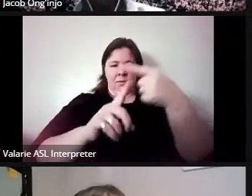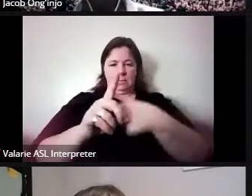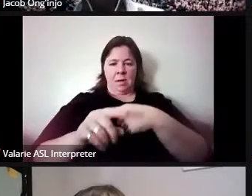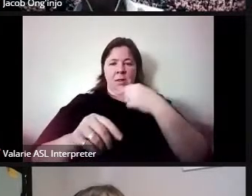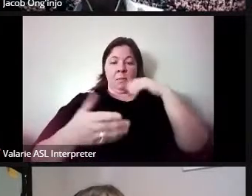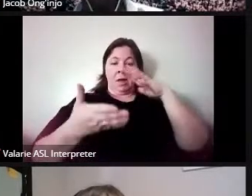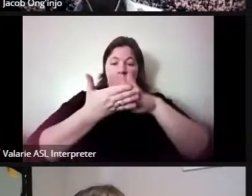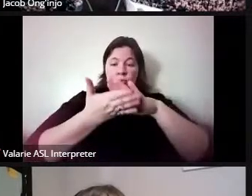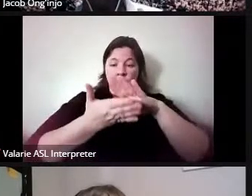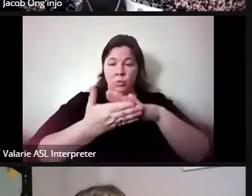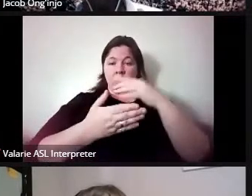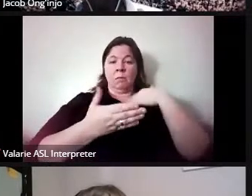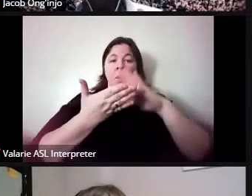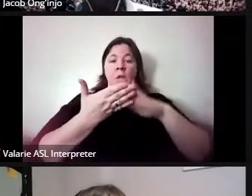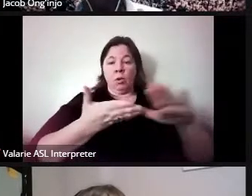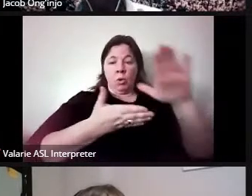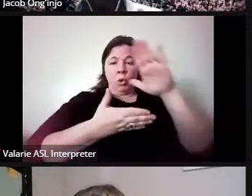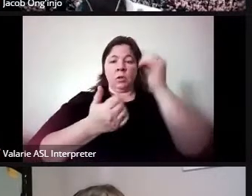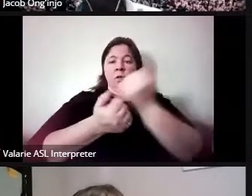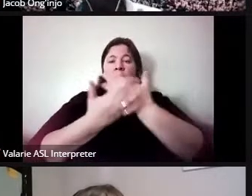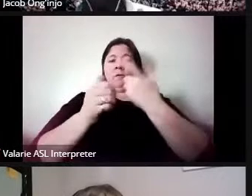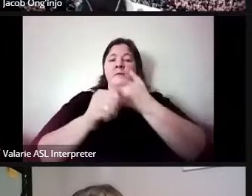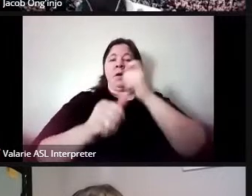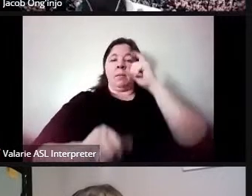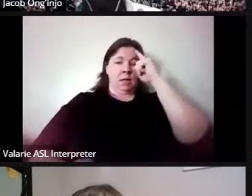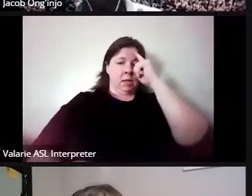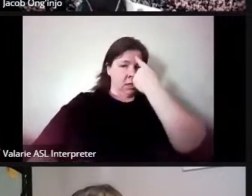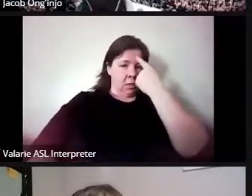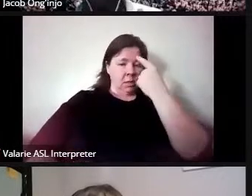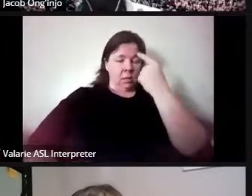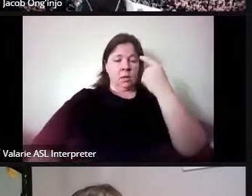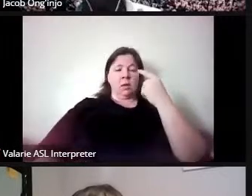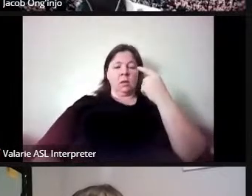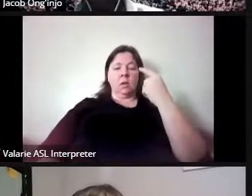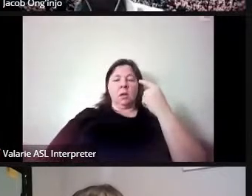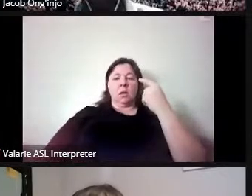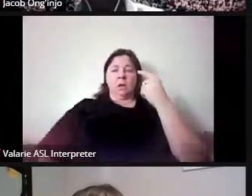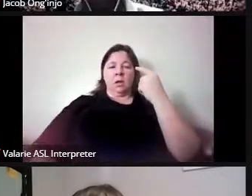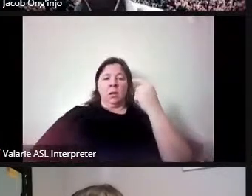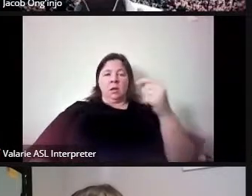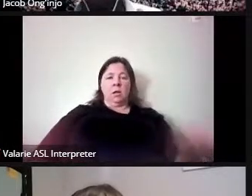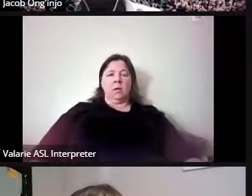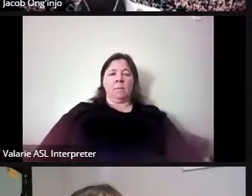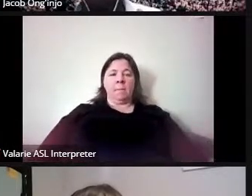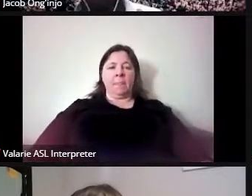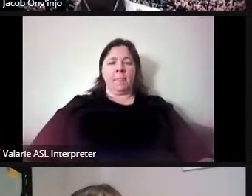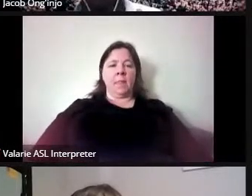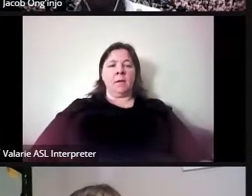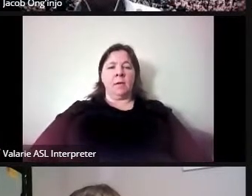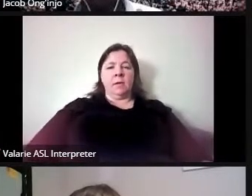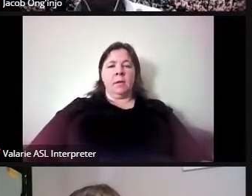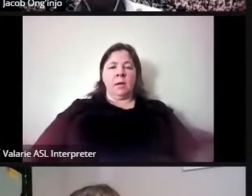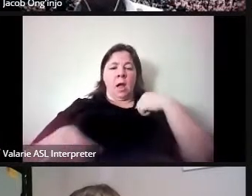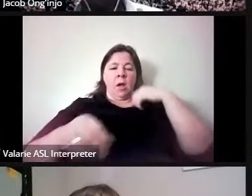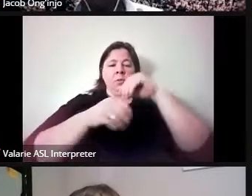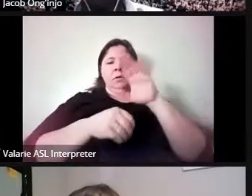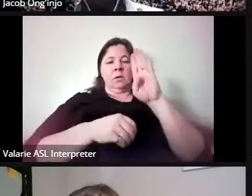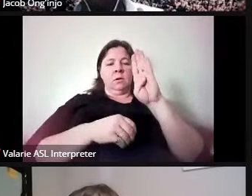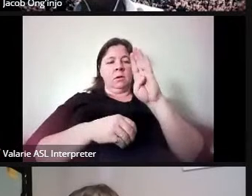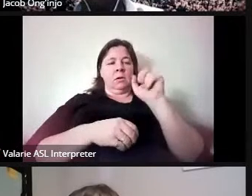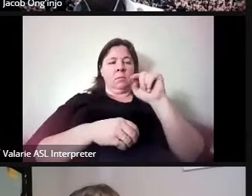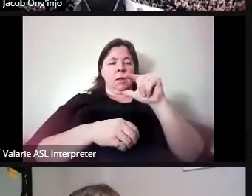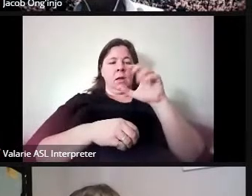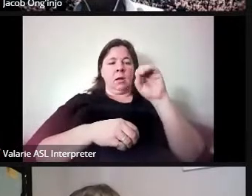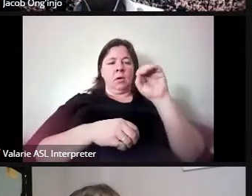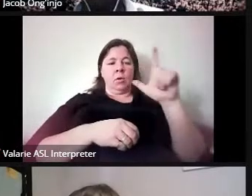and my college and everything from India. And hopefully, yes. And at Bangalore, I was at Bangalore also